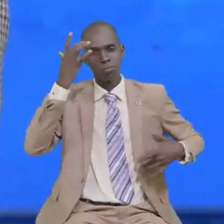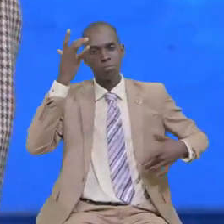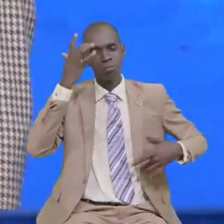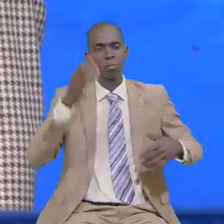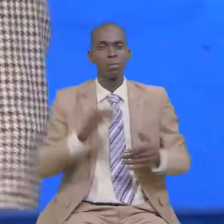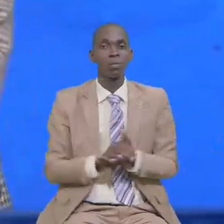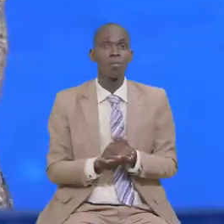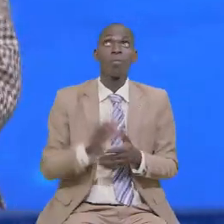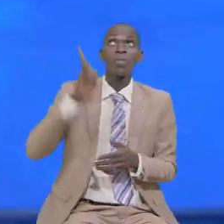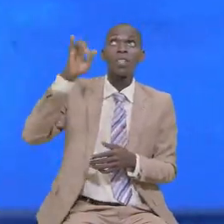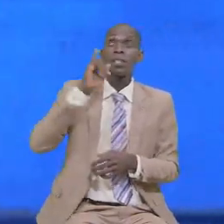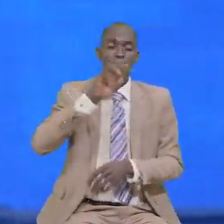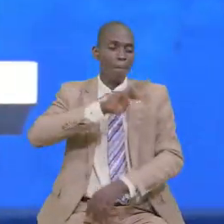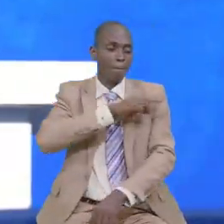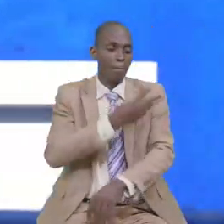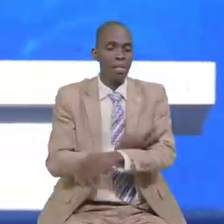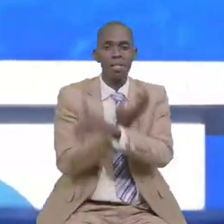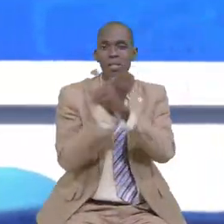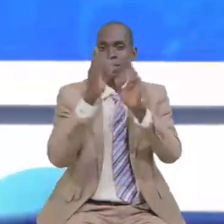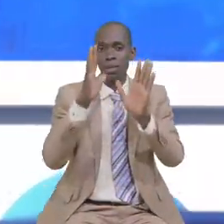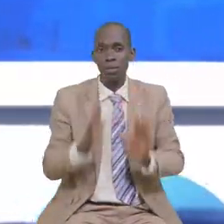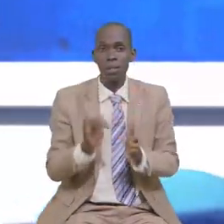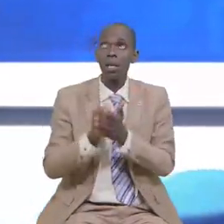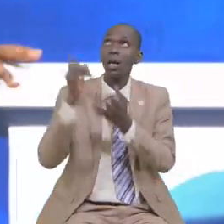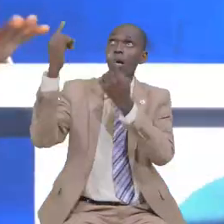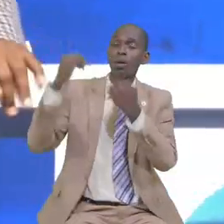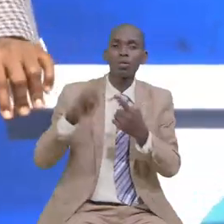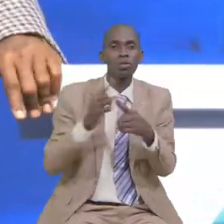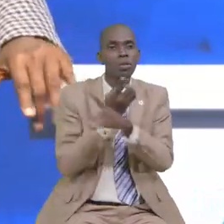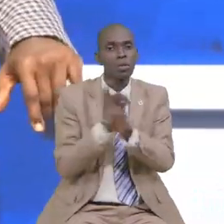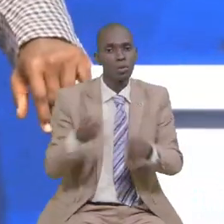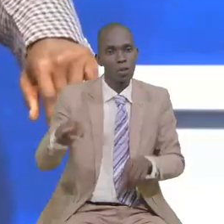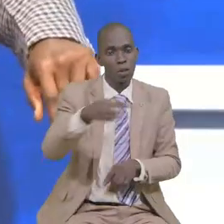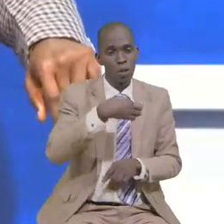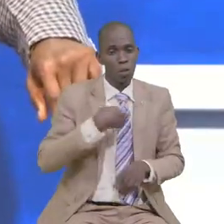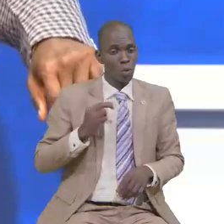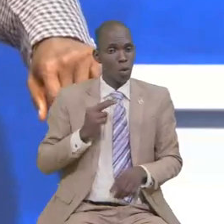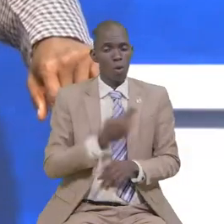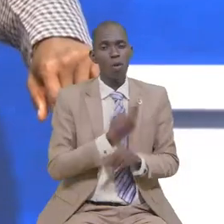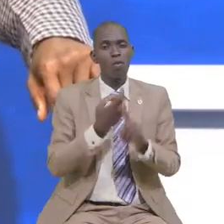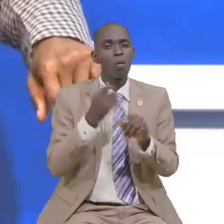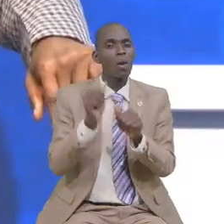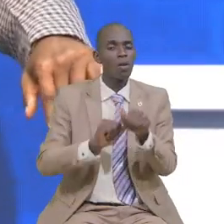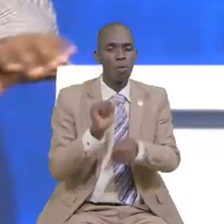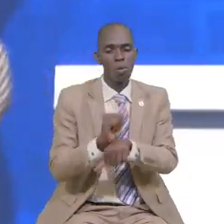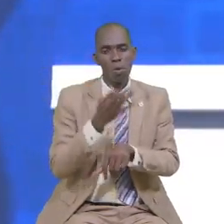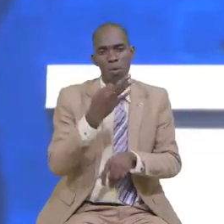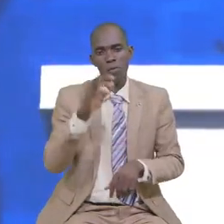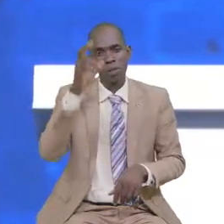Is the mighty deliverer who has come to deliver us from every work of the devil.